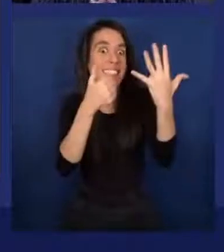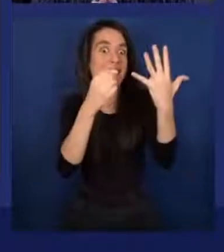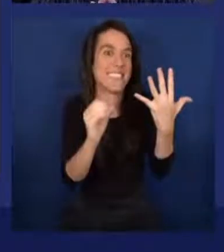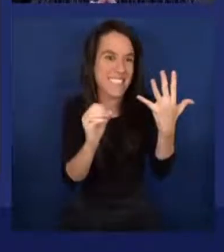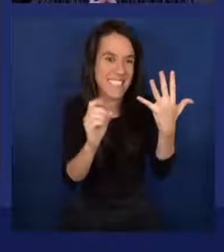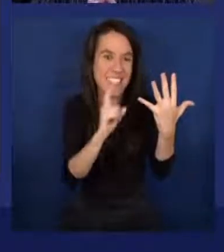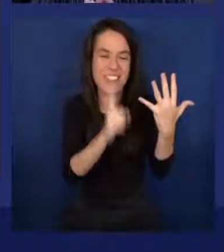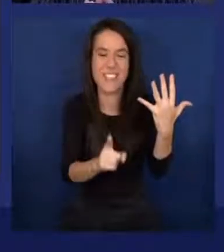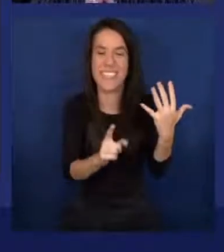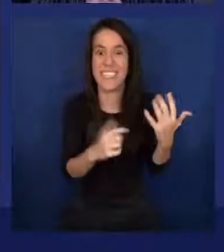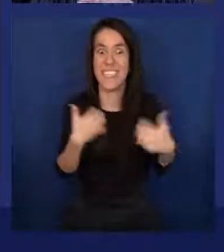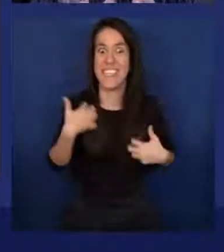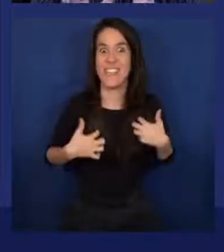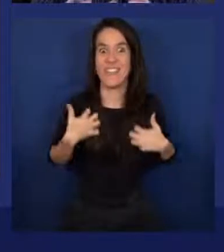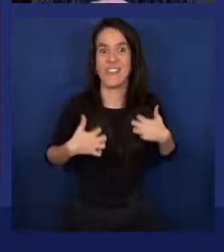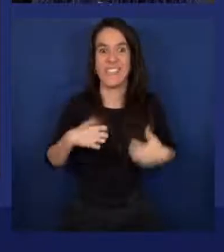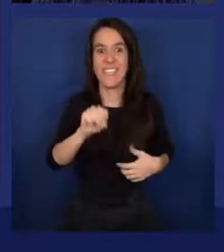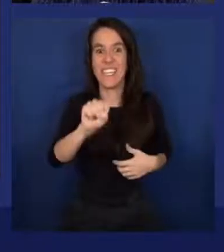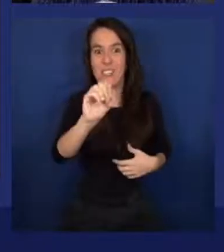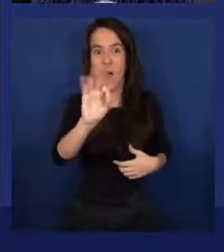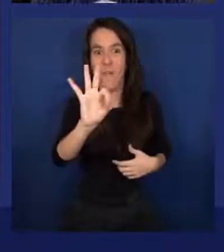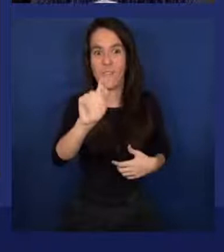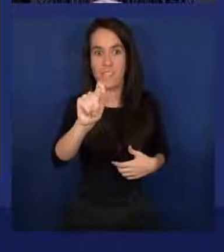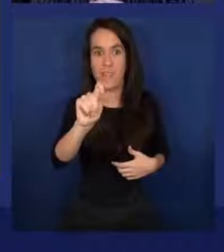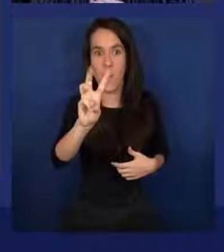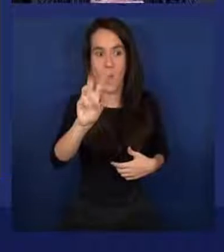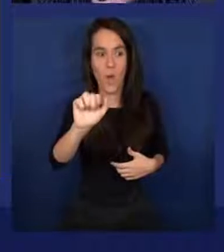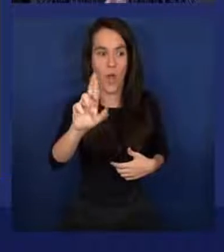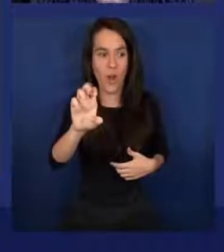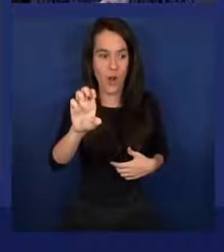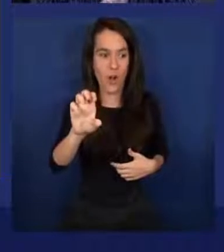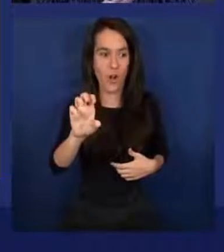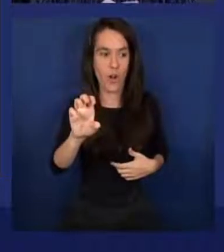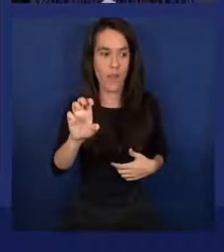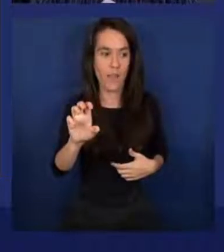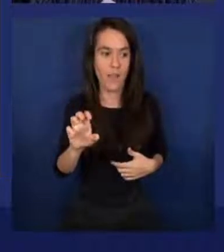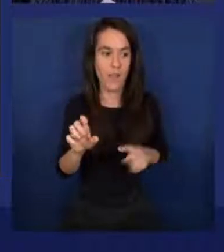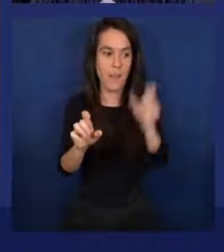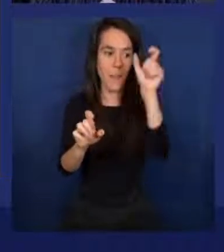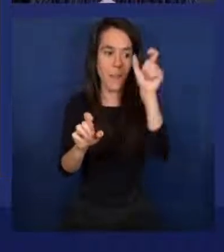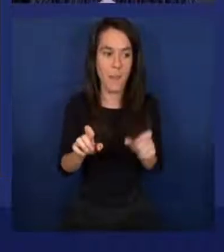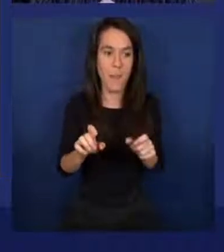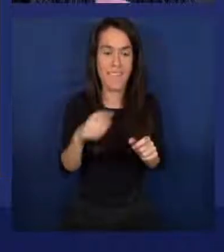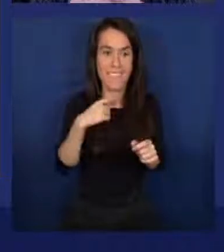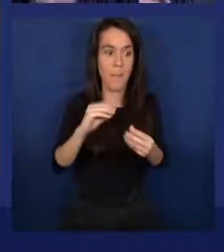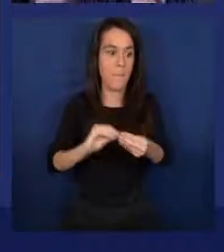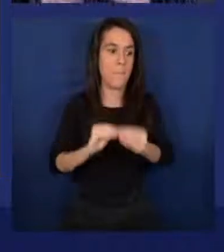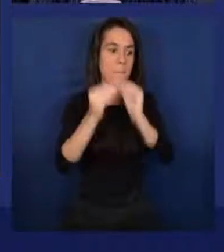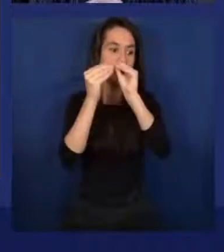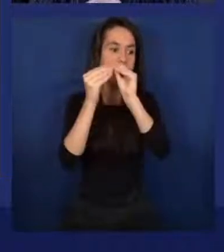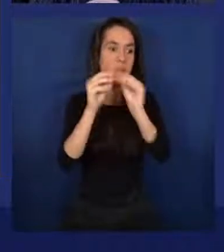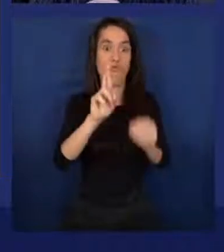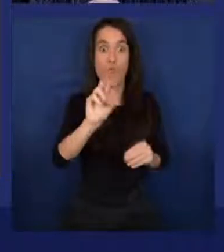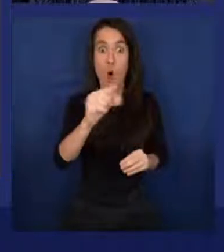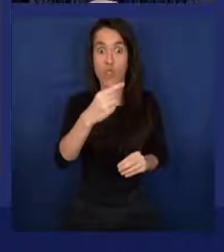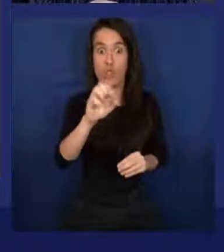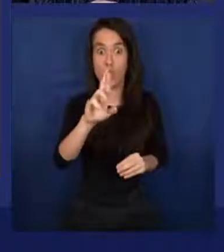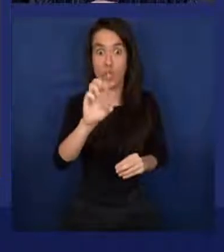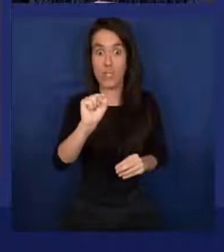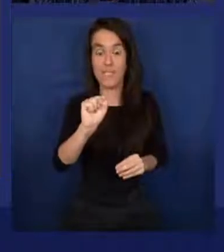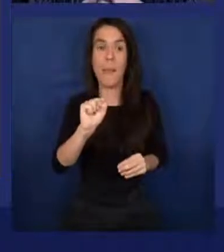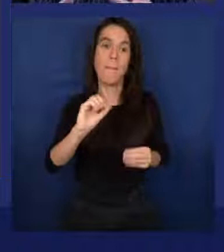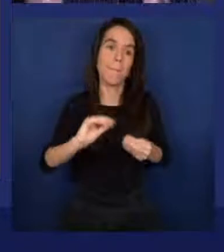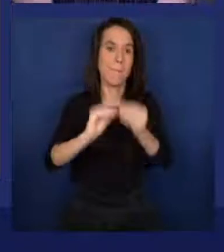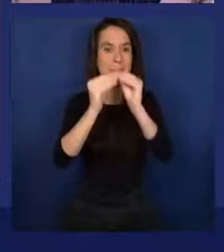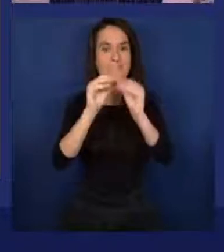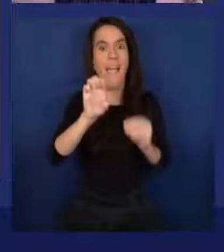Joseph Weizenbaum in 1964 built an app he called Eliza. You could call this the first chat bot, and